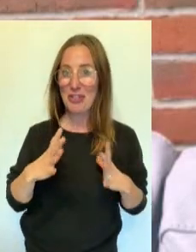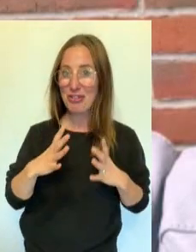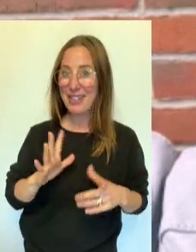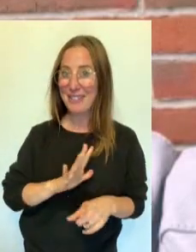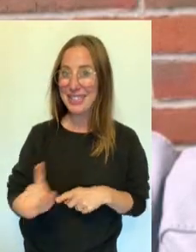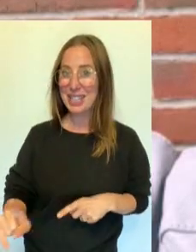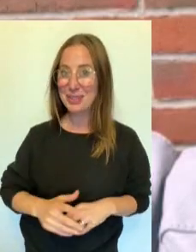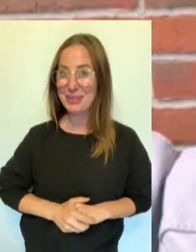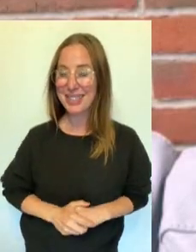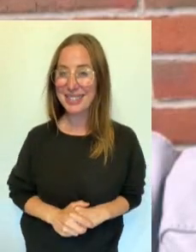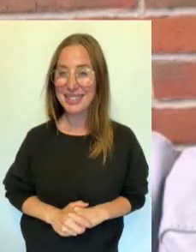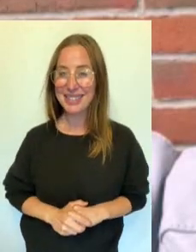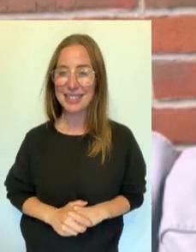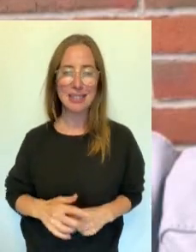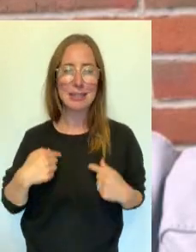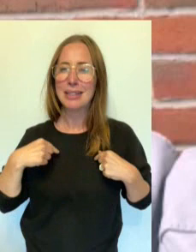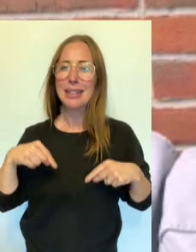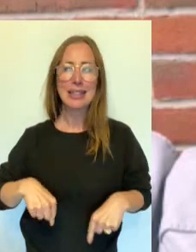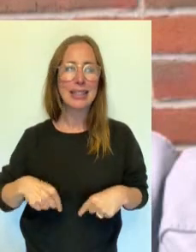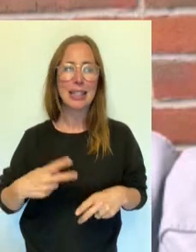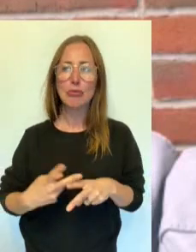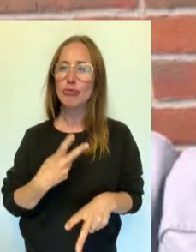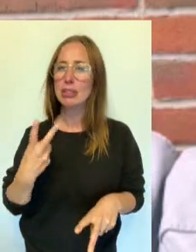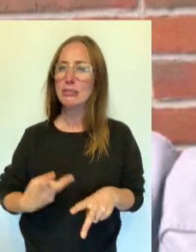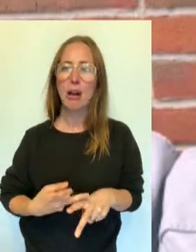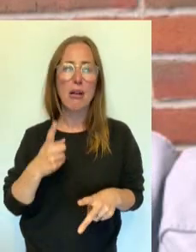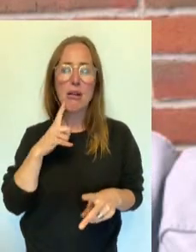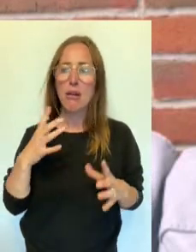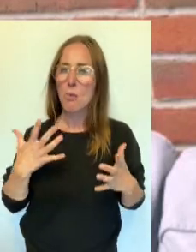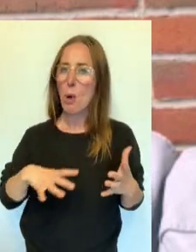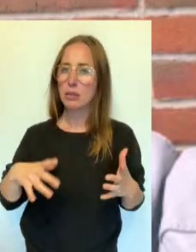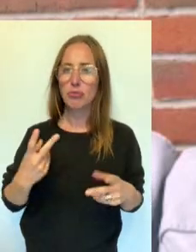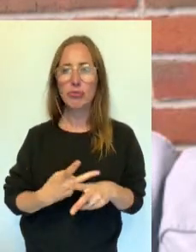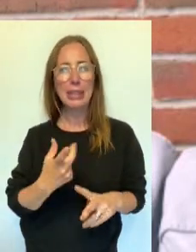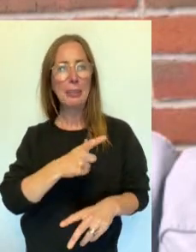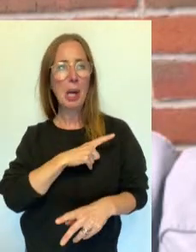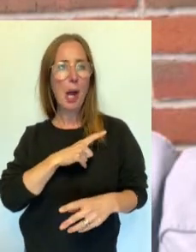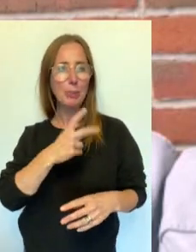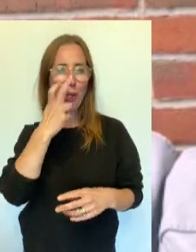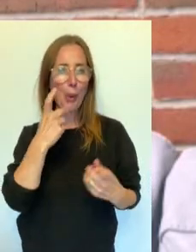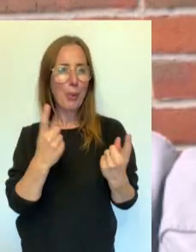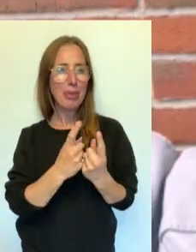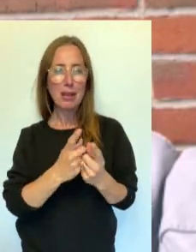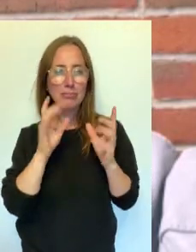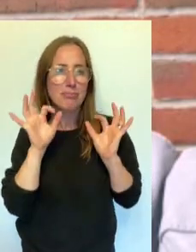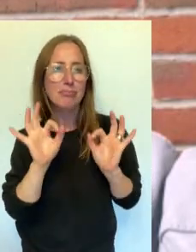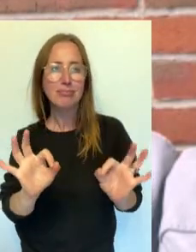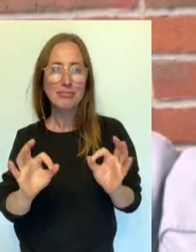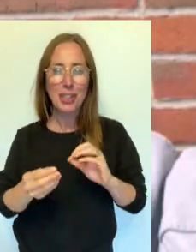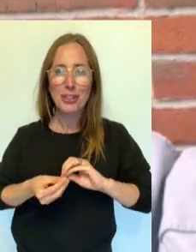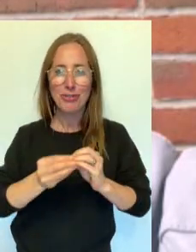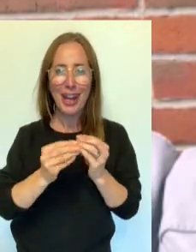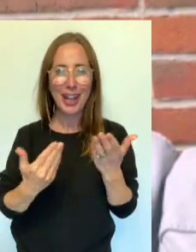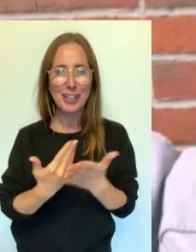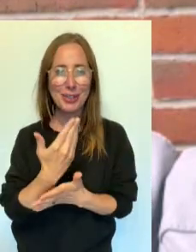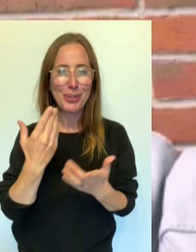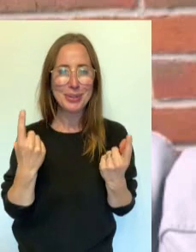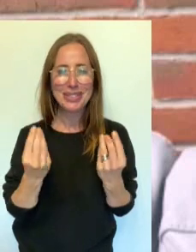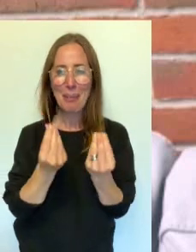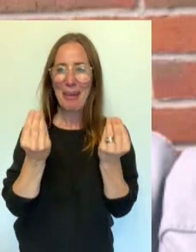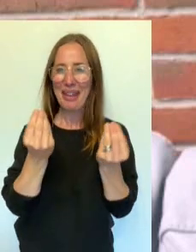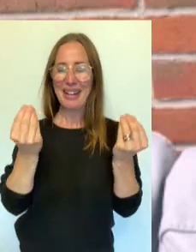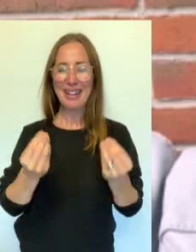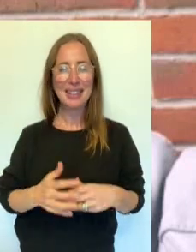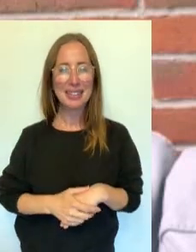And we're very much for upcycling and repurposing in this group. So yeah, let's create something new. Have a